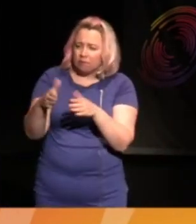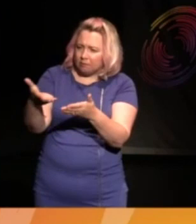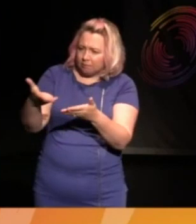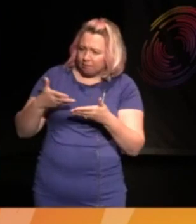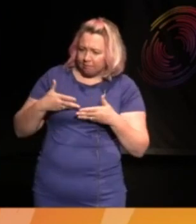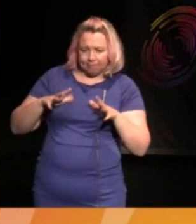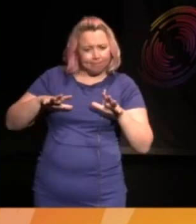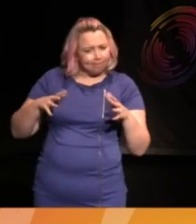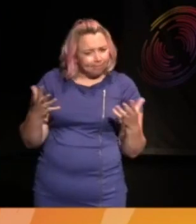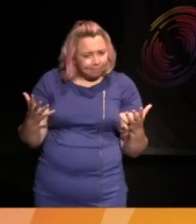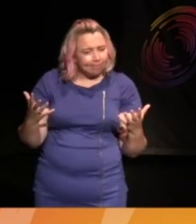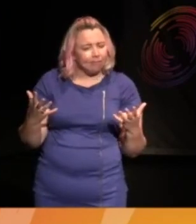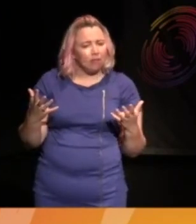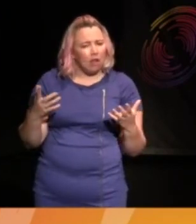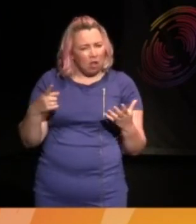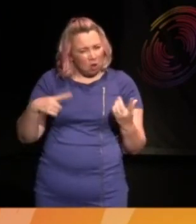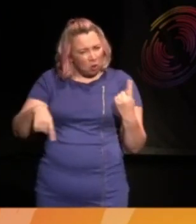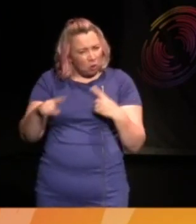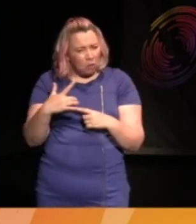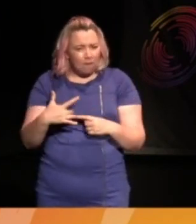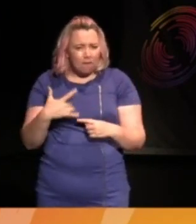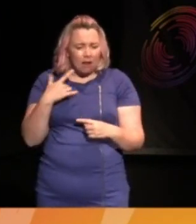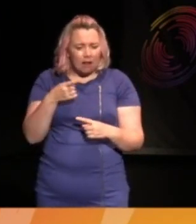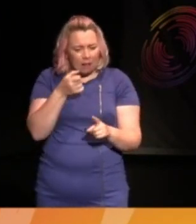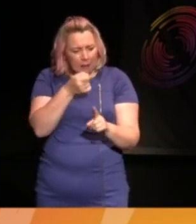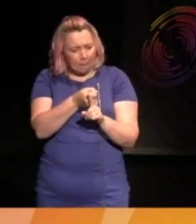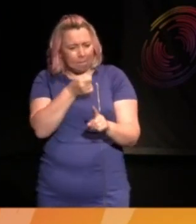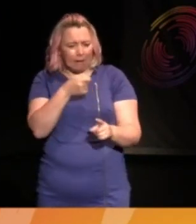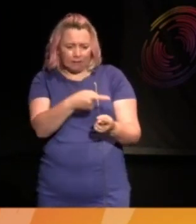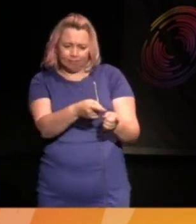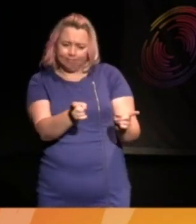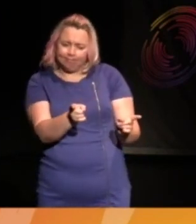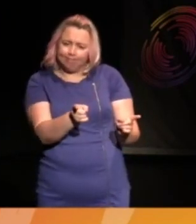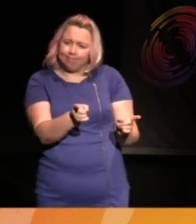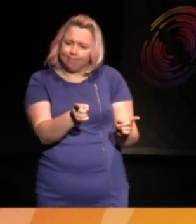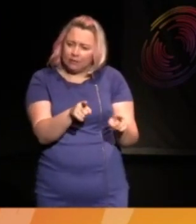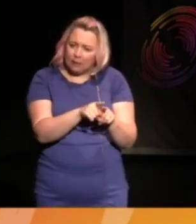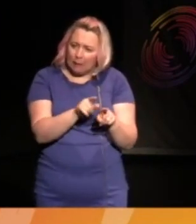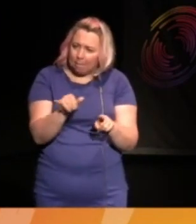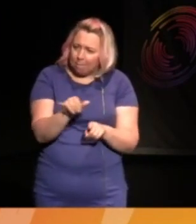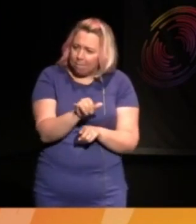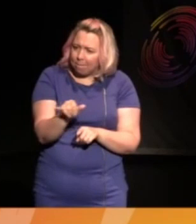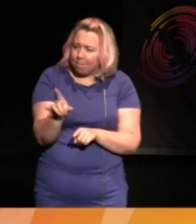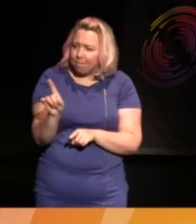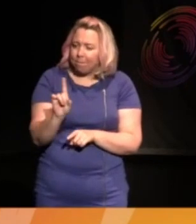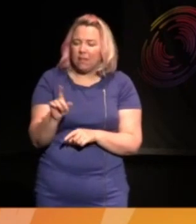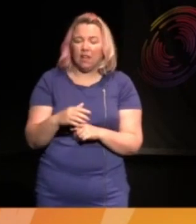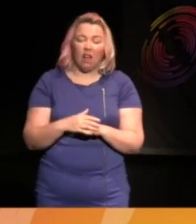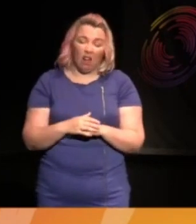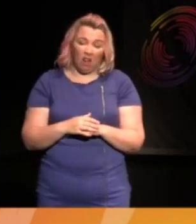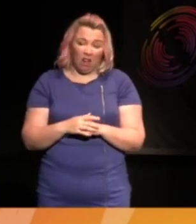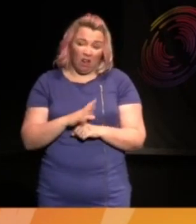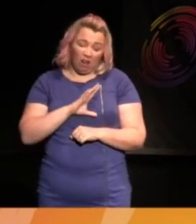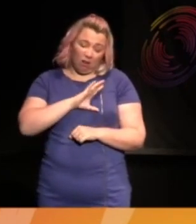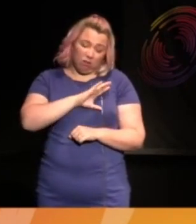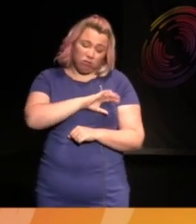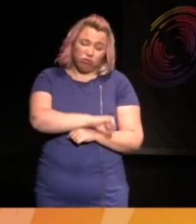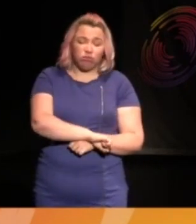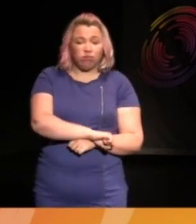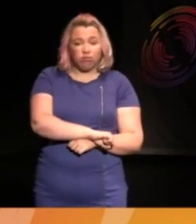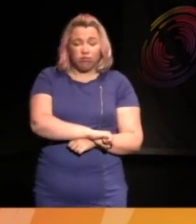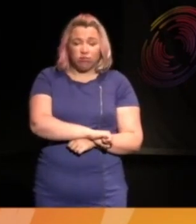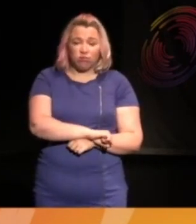impacts on people on the receiving end of this? It's really demoralising,